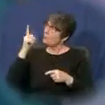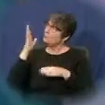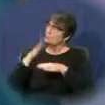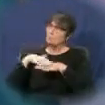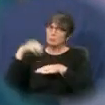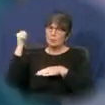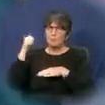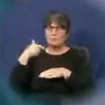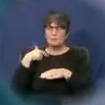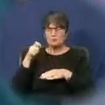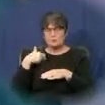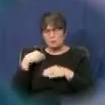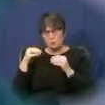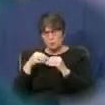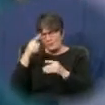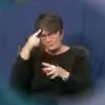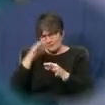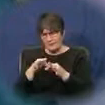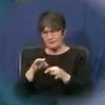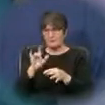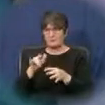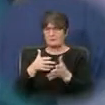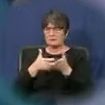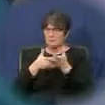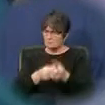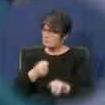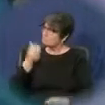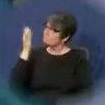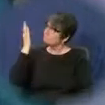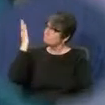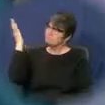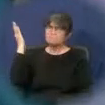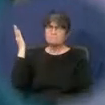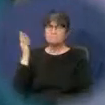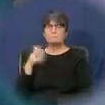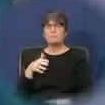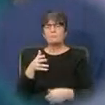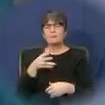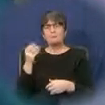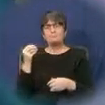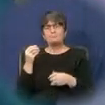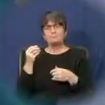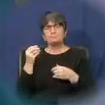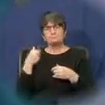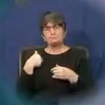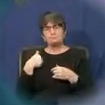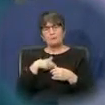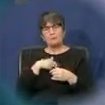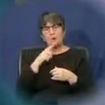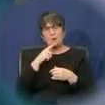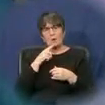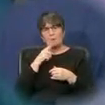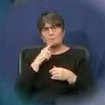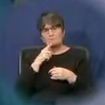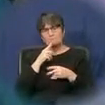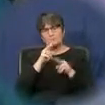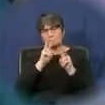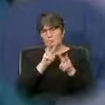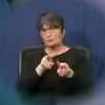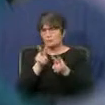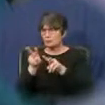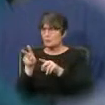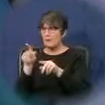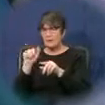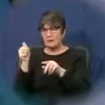go deeper in our faith and trust of our God and how we are called to look at each other as real